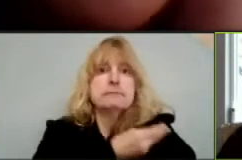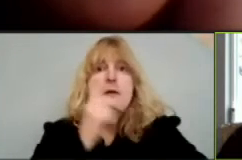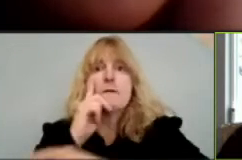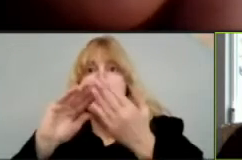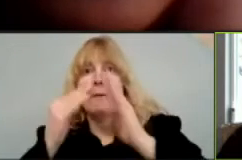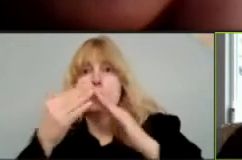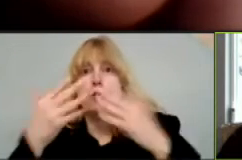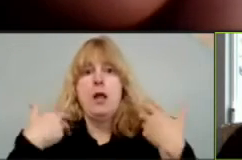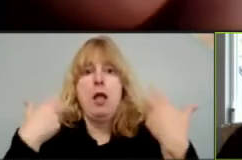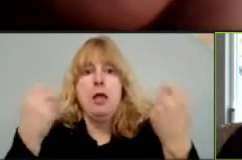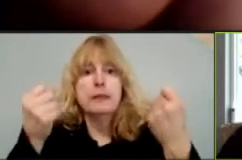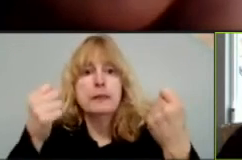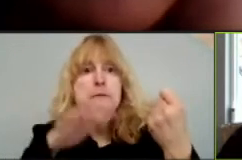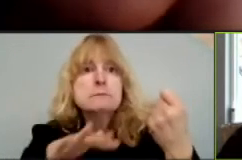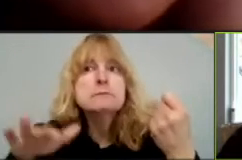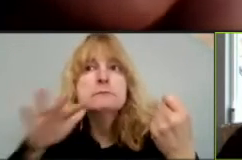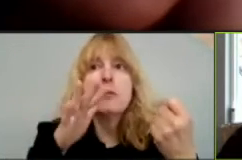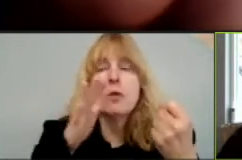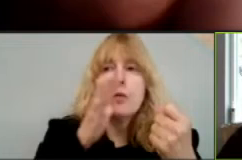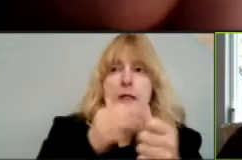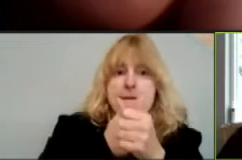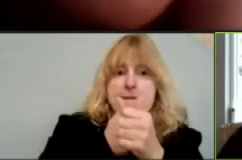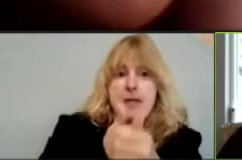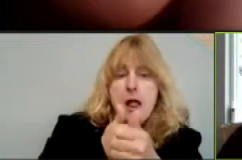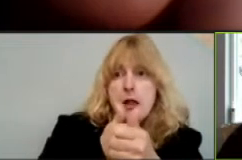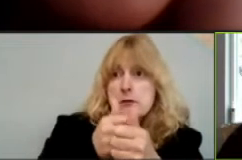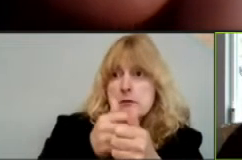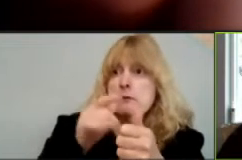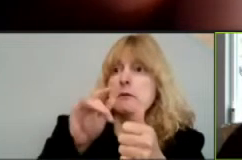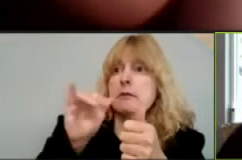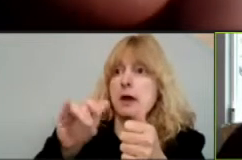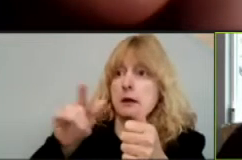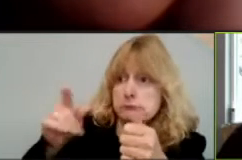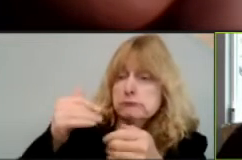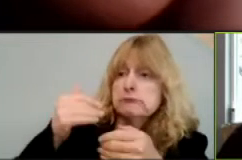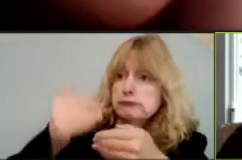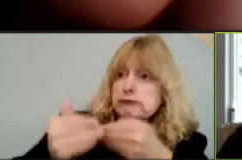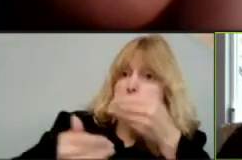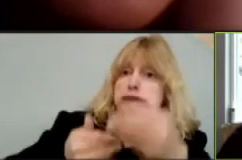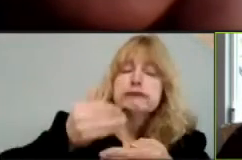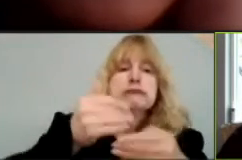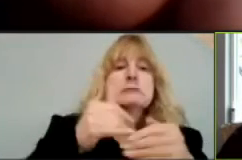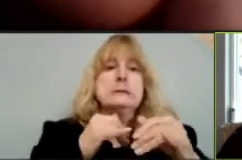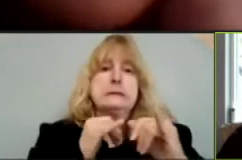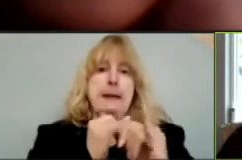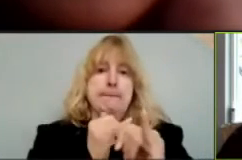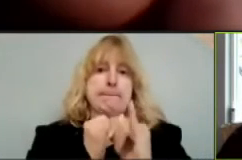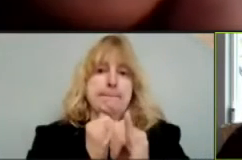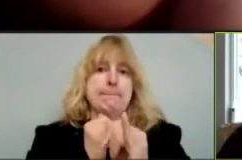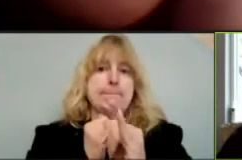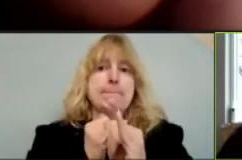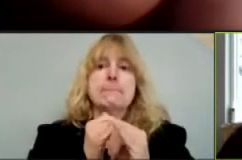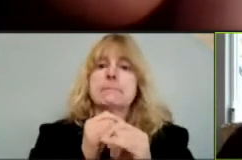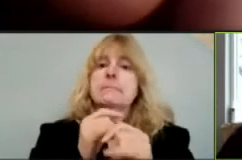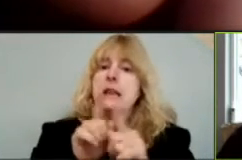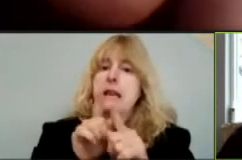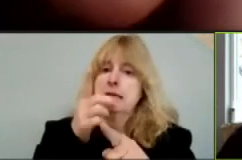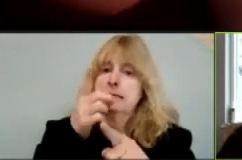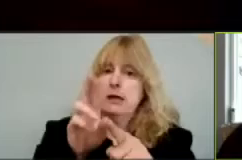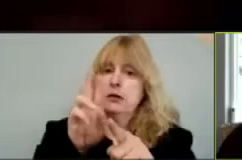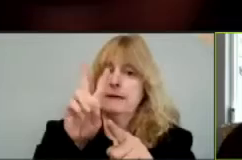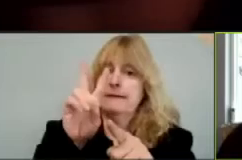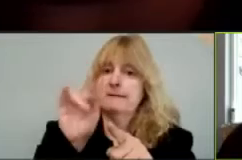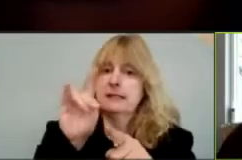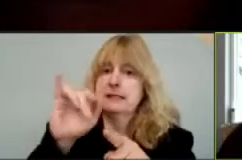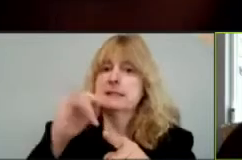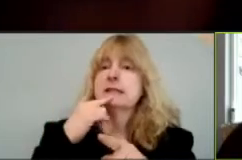follow similar protocols as we move forward. As far as again, Dr. Vedi mentioned that the